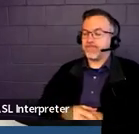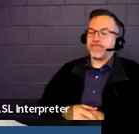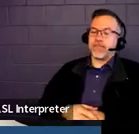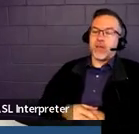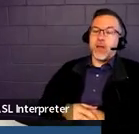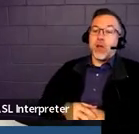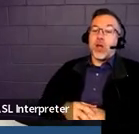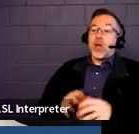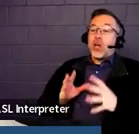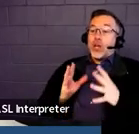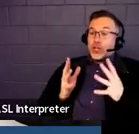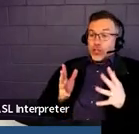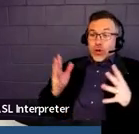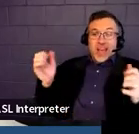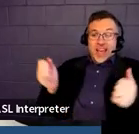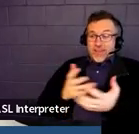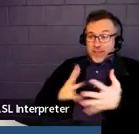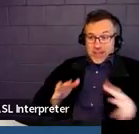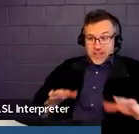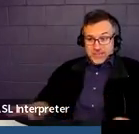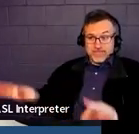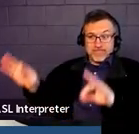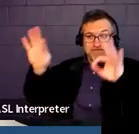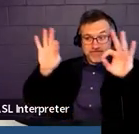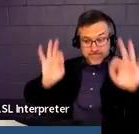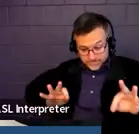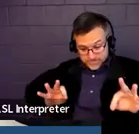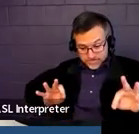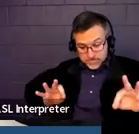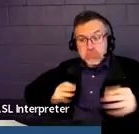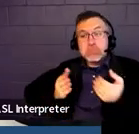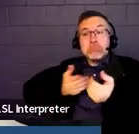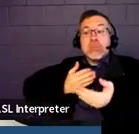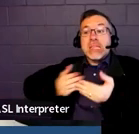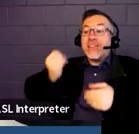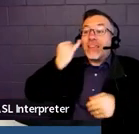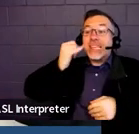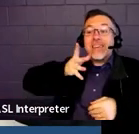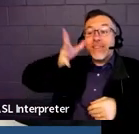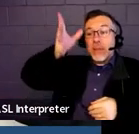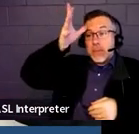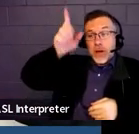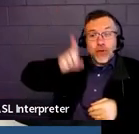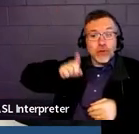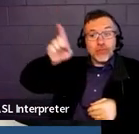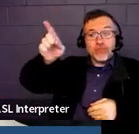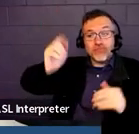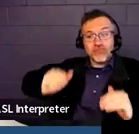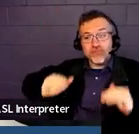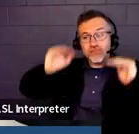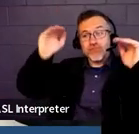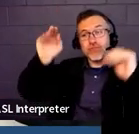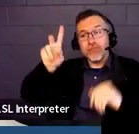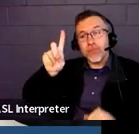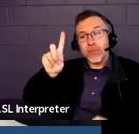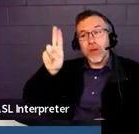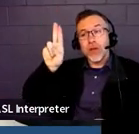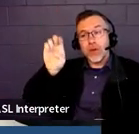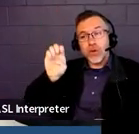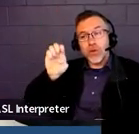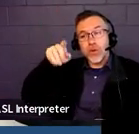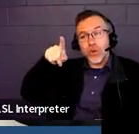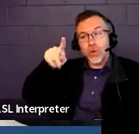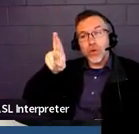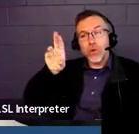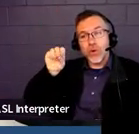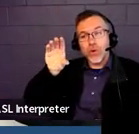when we have all of that in a row, even if a parent goes to due process because that's their right, there's nothing we can do, but